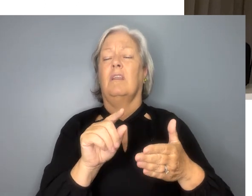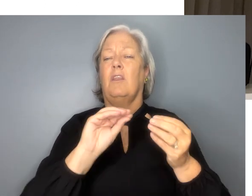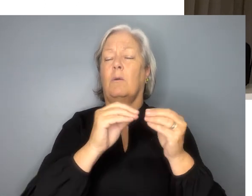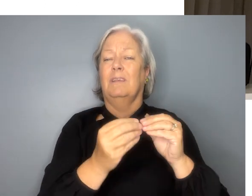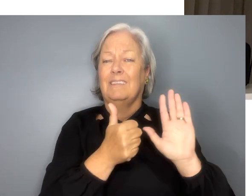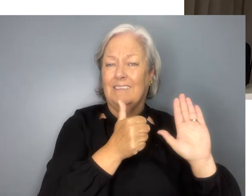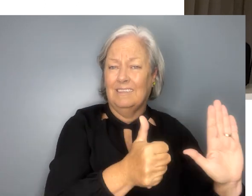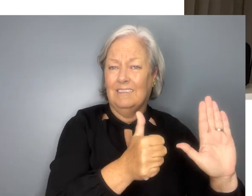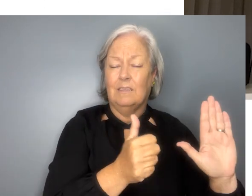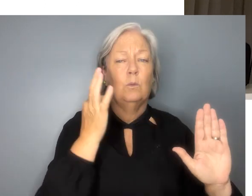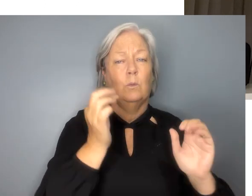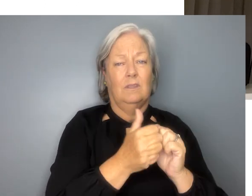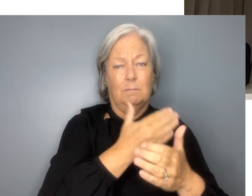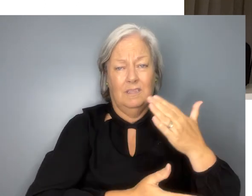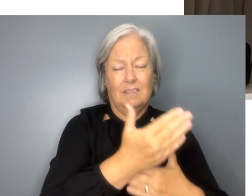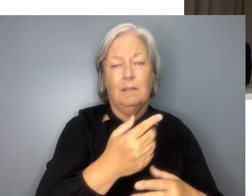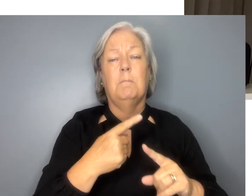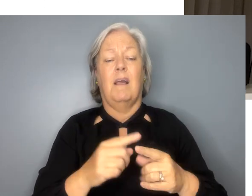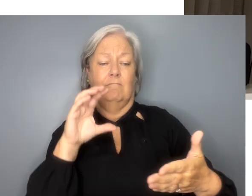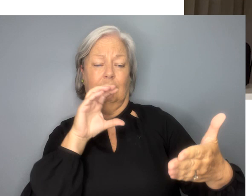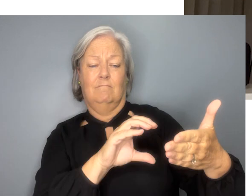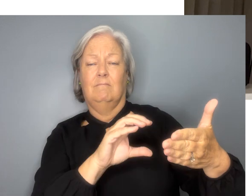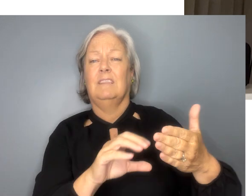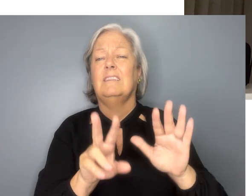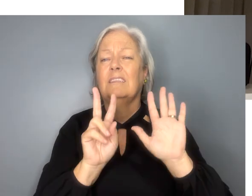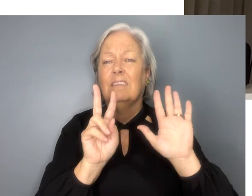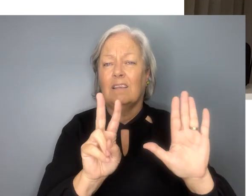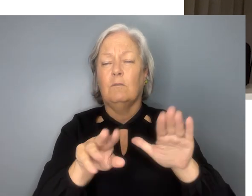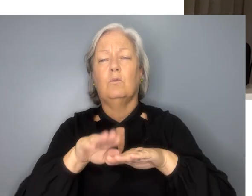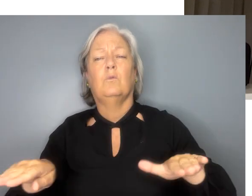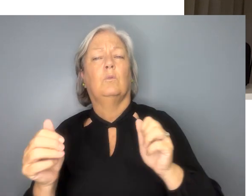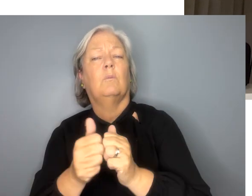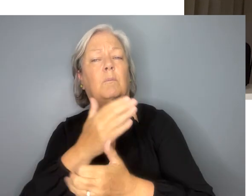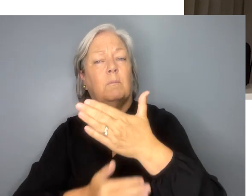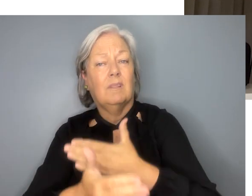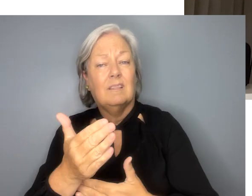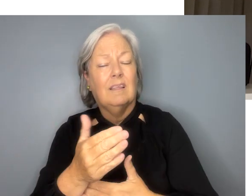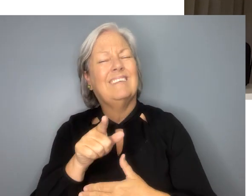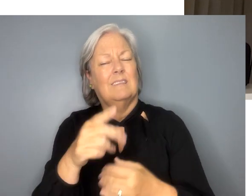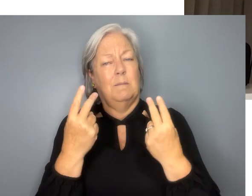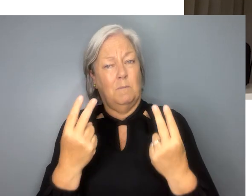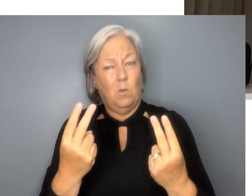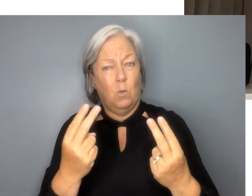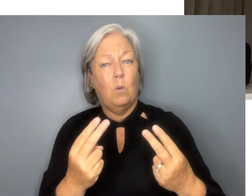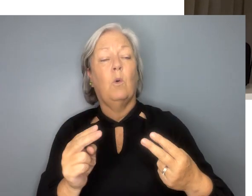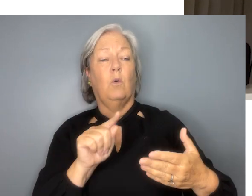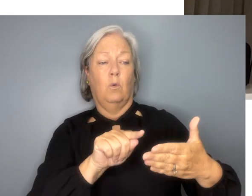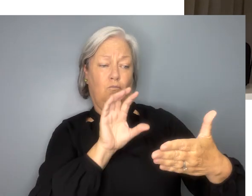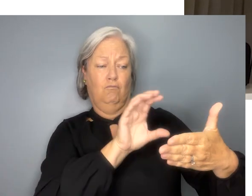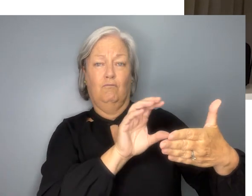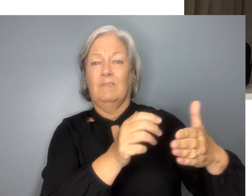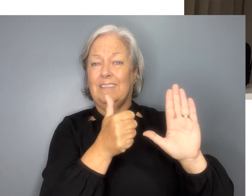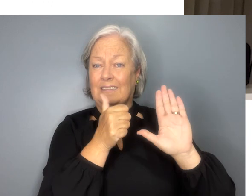with Disabilities, and Article 7, Children with Disabilities, it is critical to recognise that